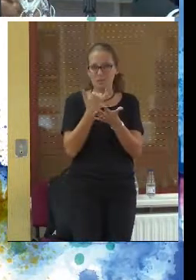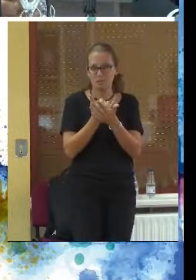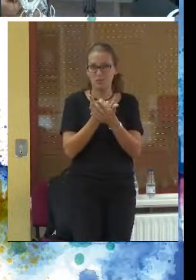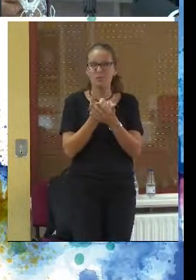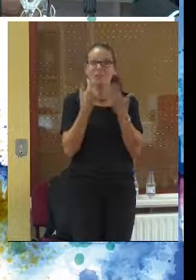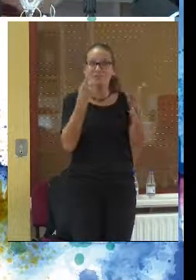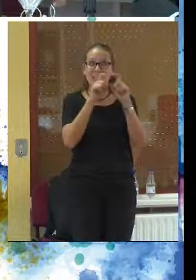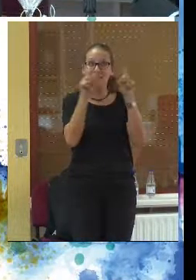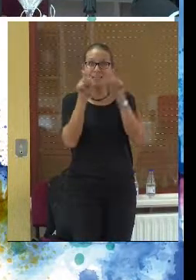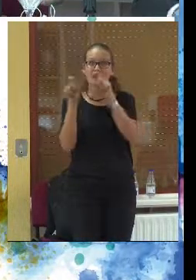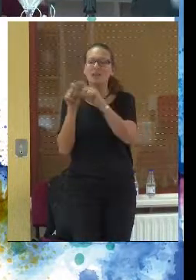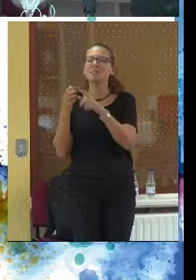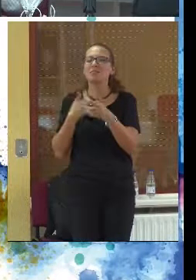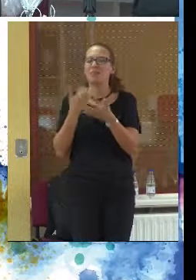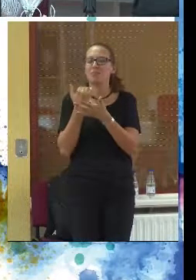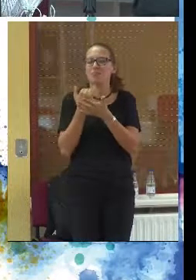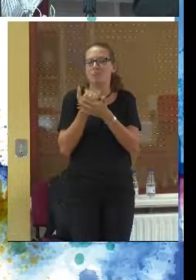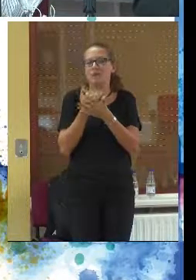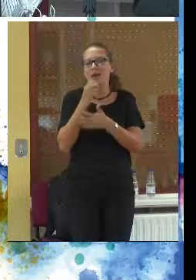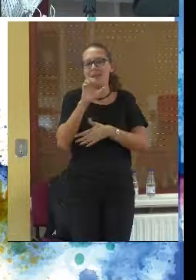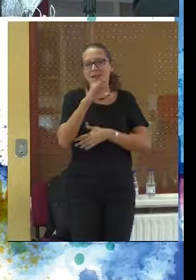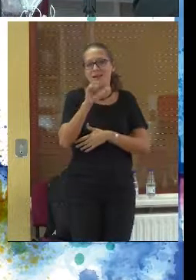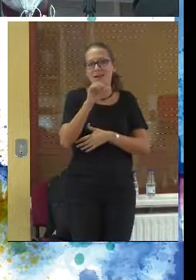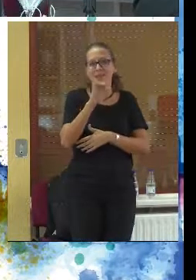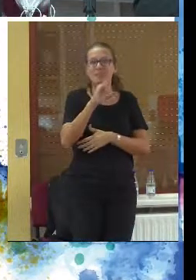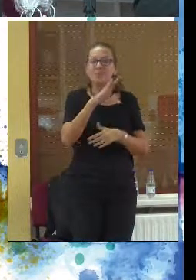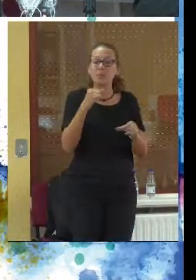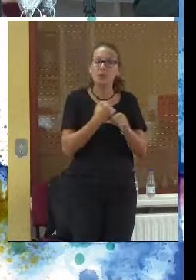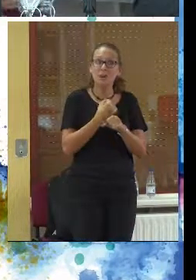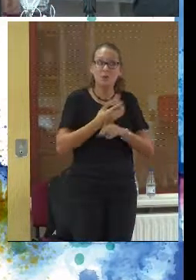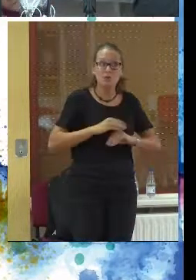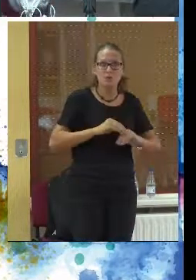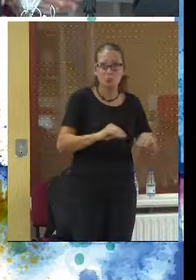testing ECATIC with their employees